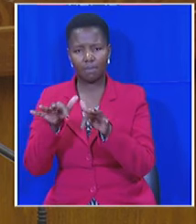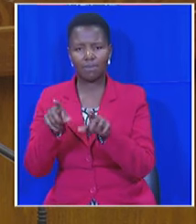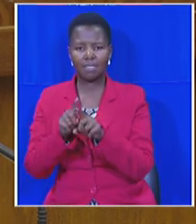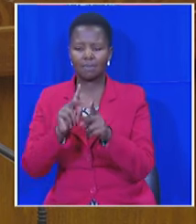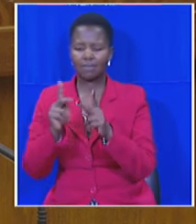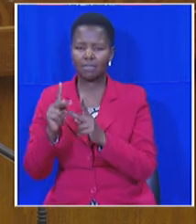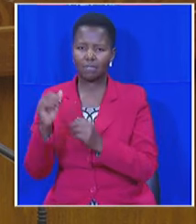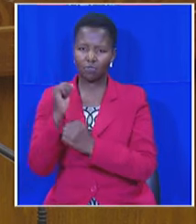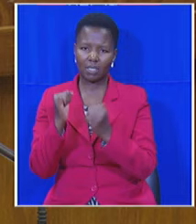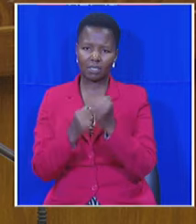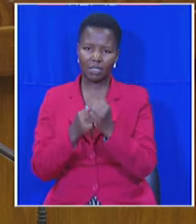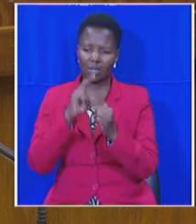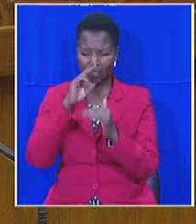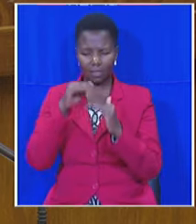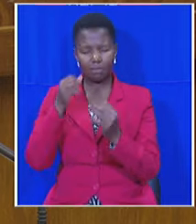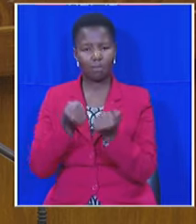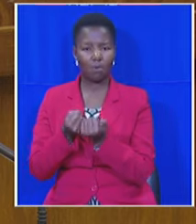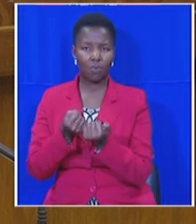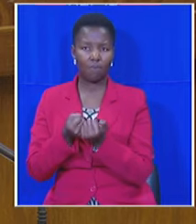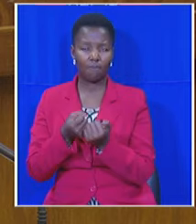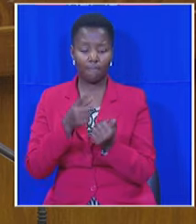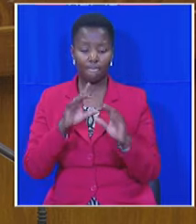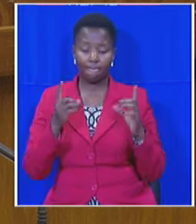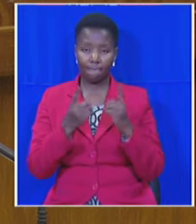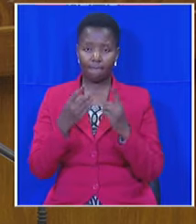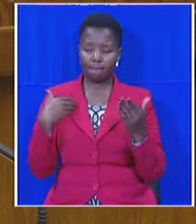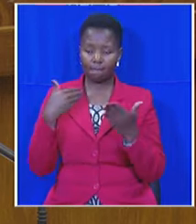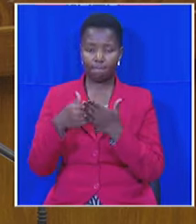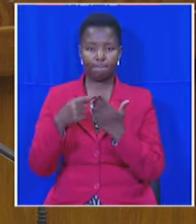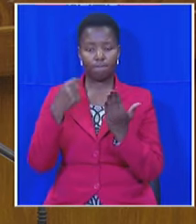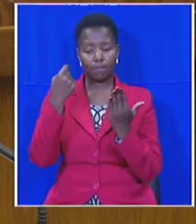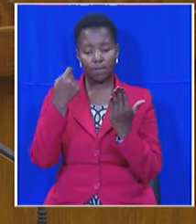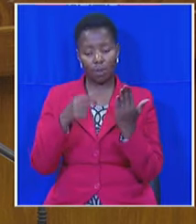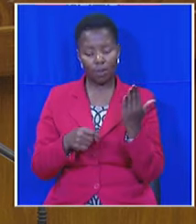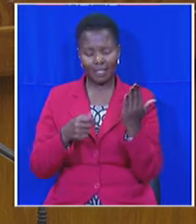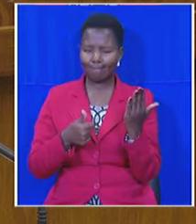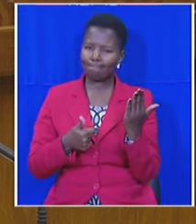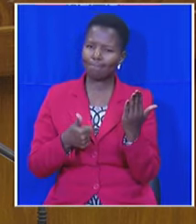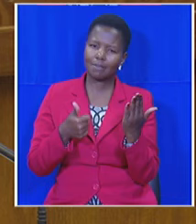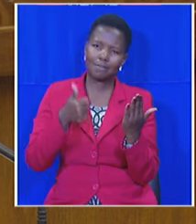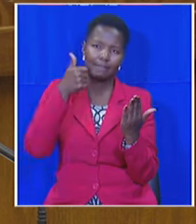This department has consistently managed to achieve unqualified audit opinions.